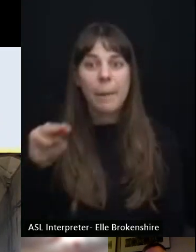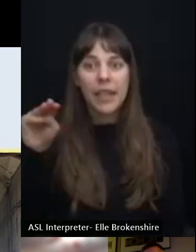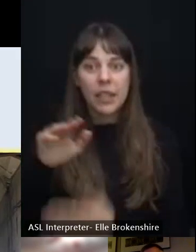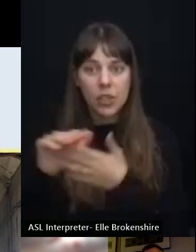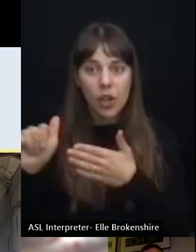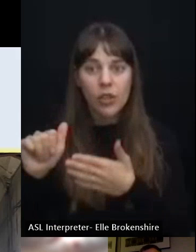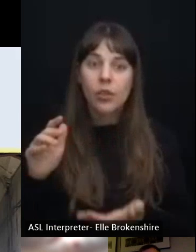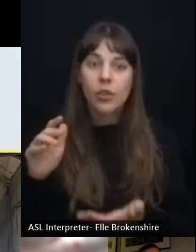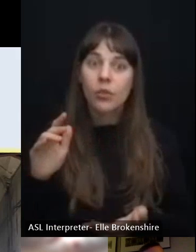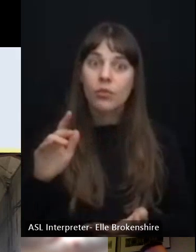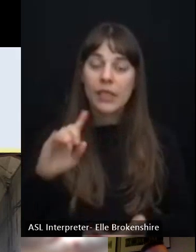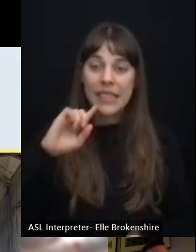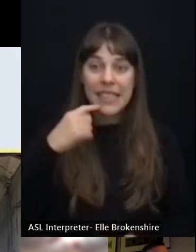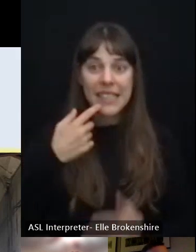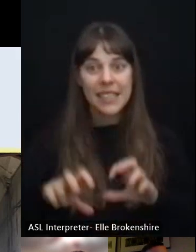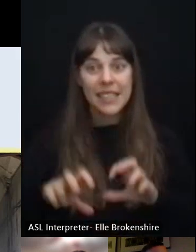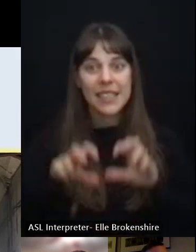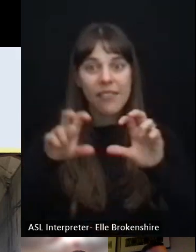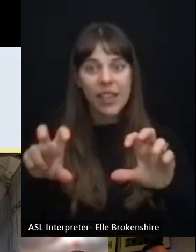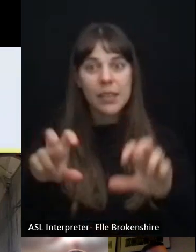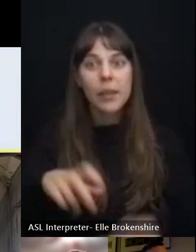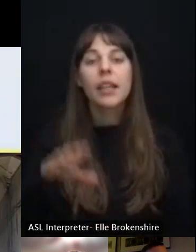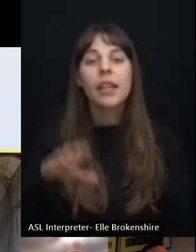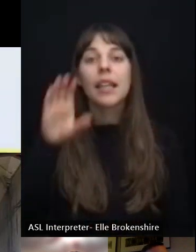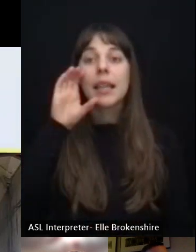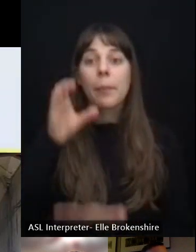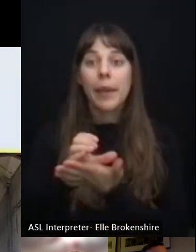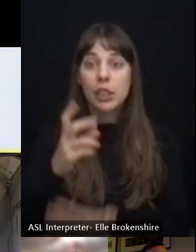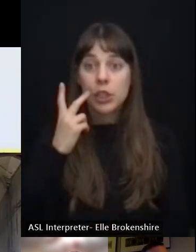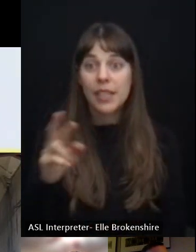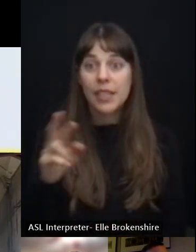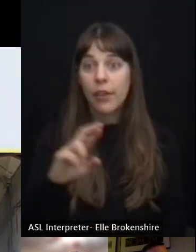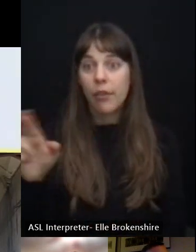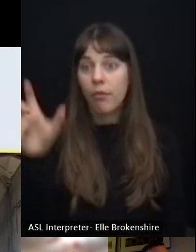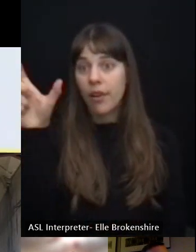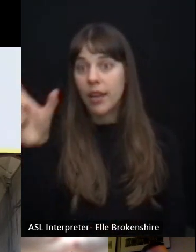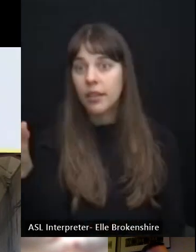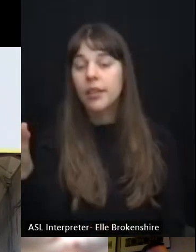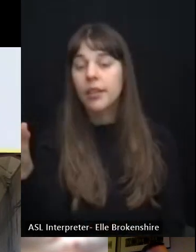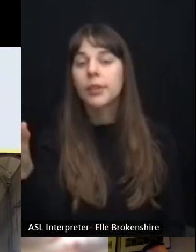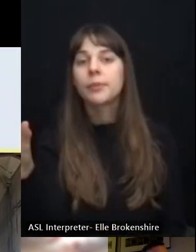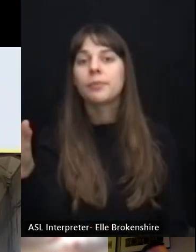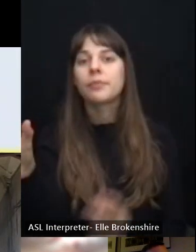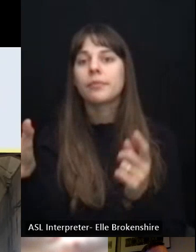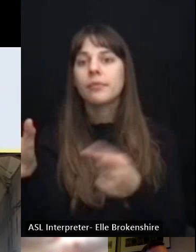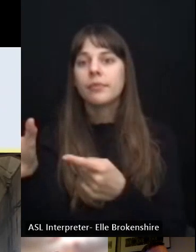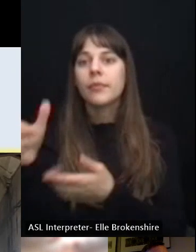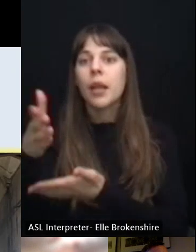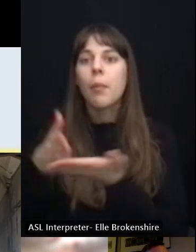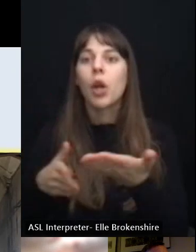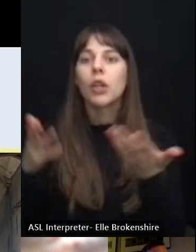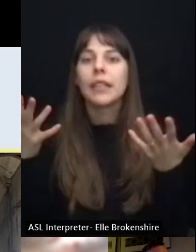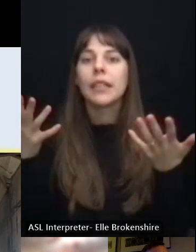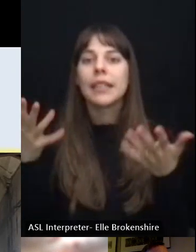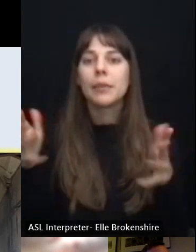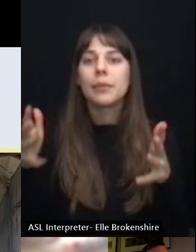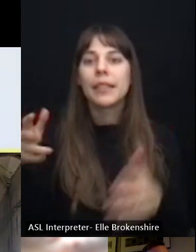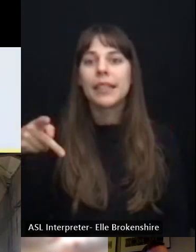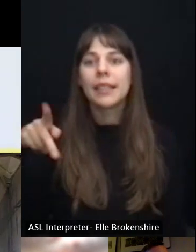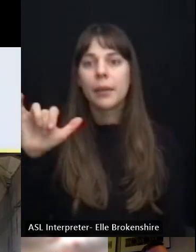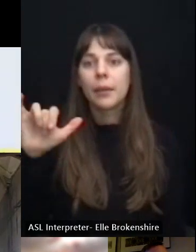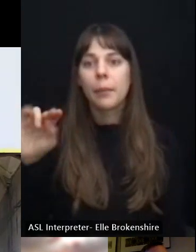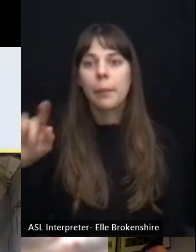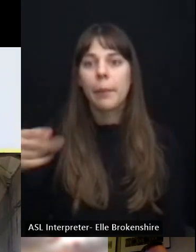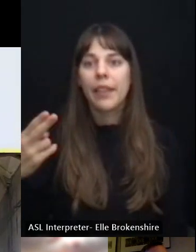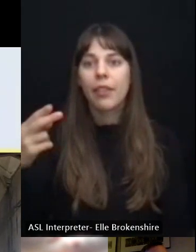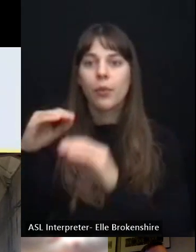significant investment. The picture to the right that you'll see is a section of the completed plinth repairs that were